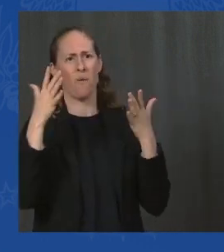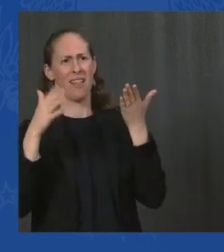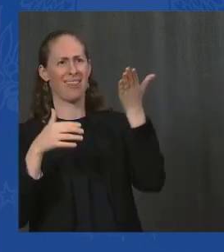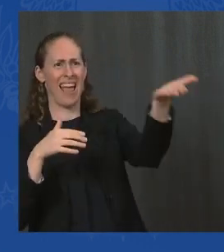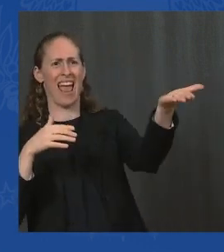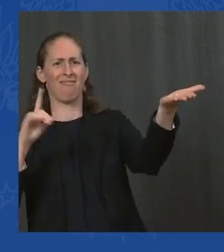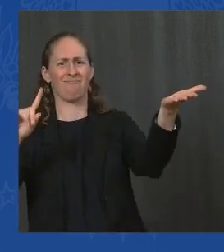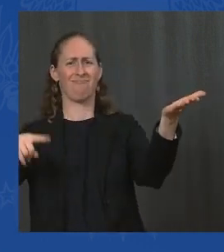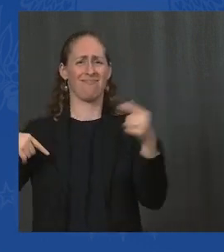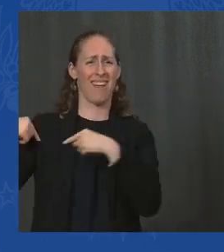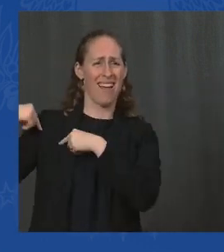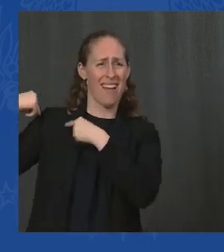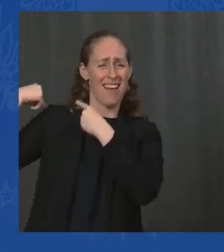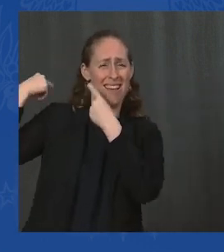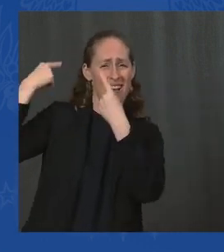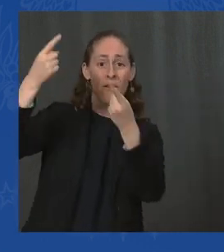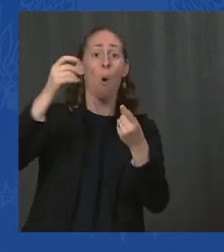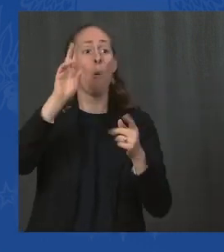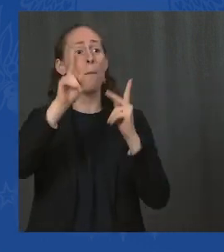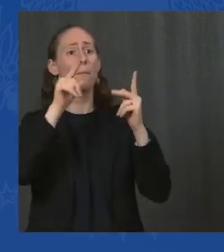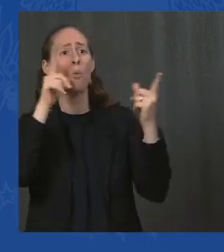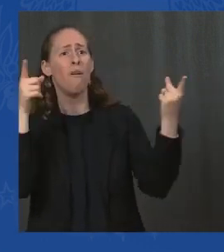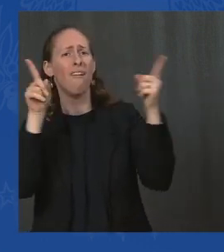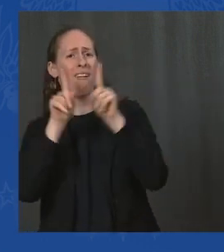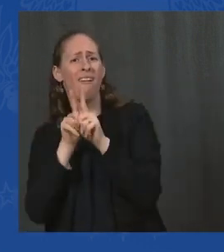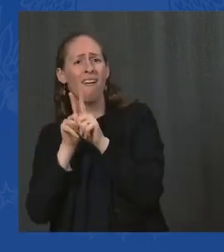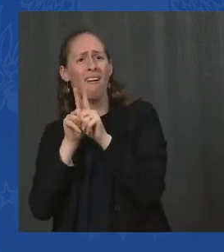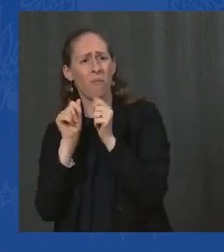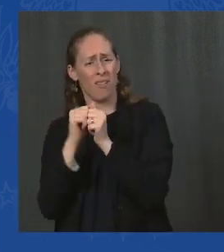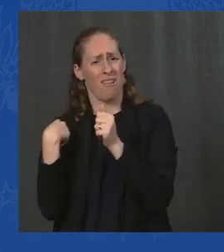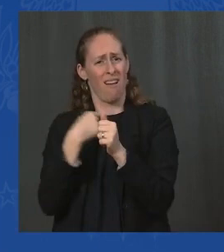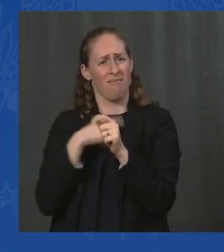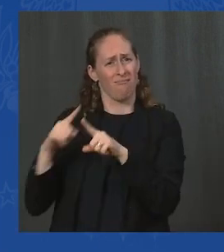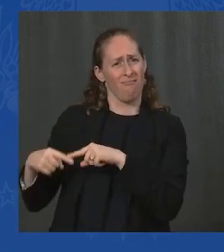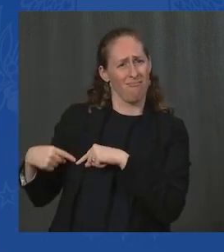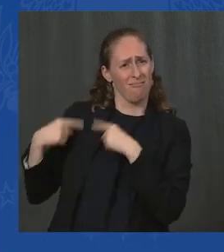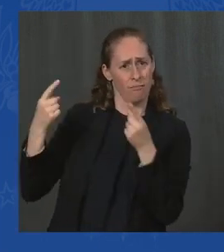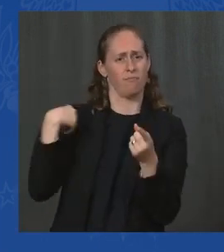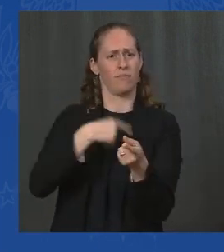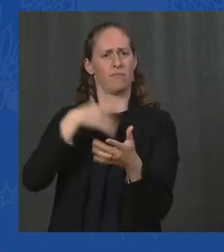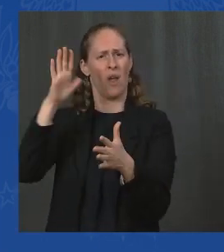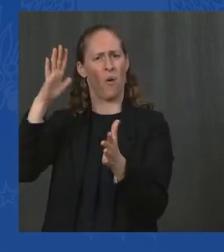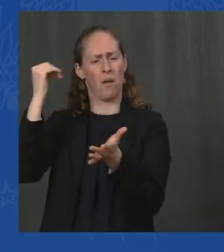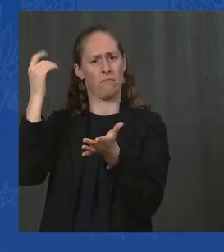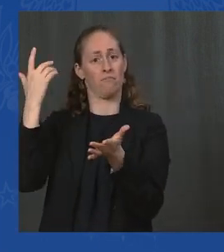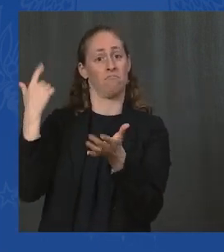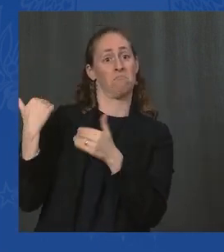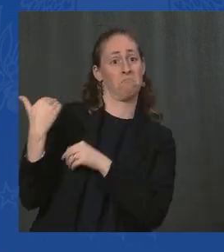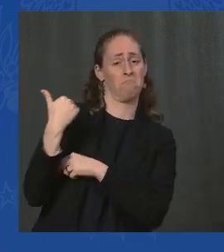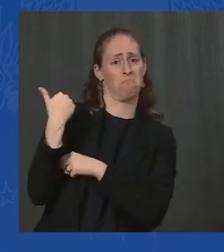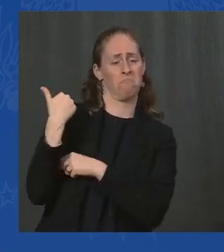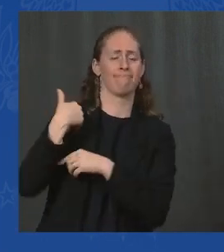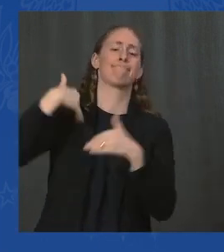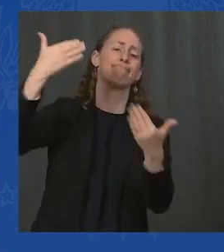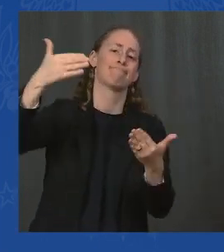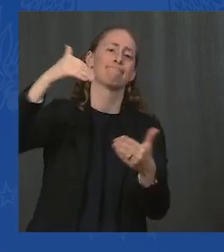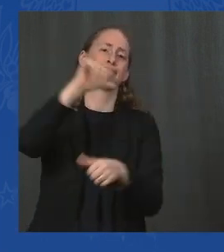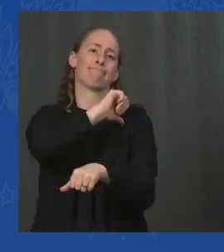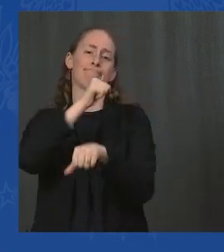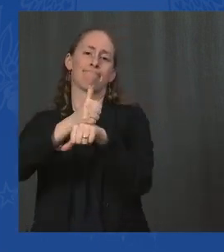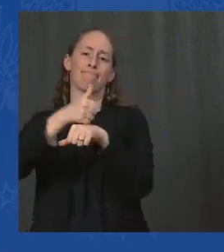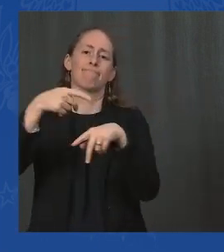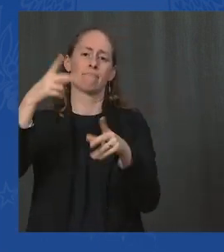years, I had authorized 6,000 troops, American troops, to Kabul to help secure the